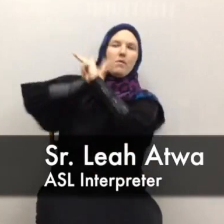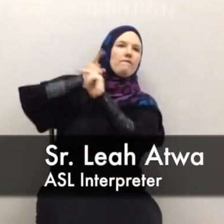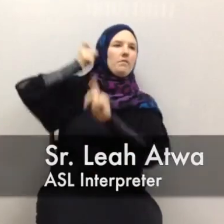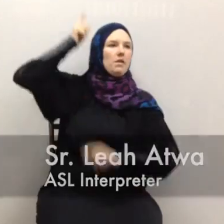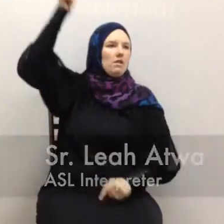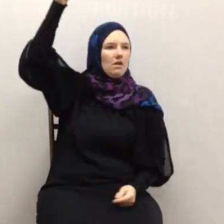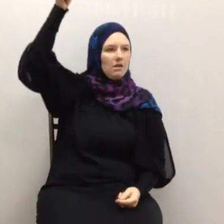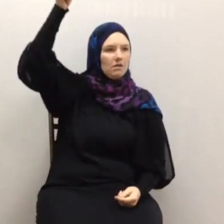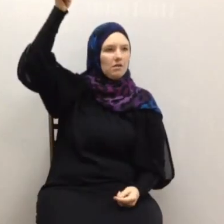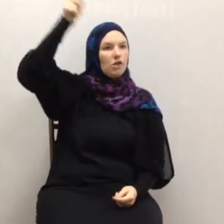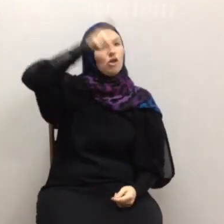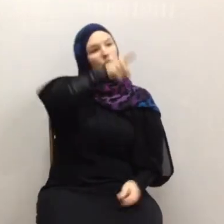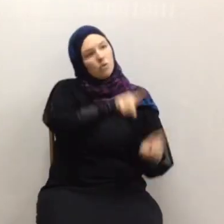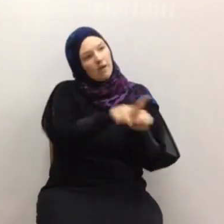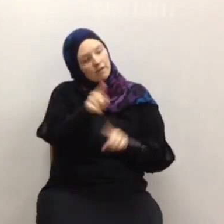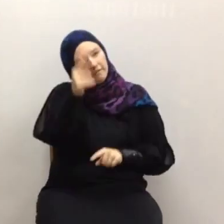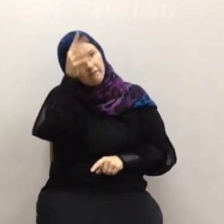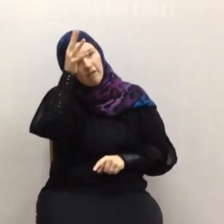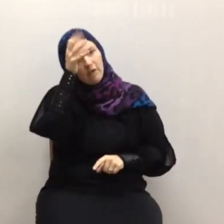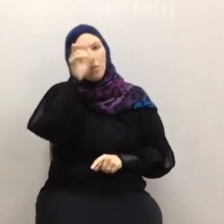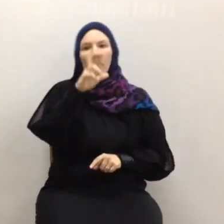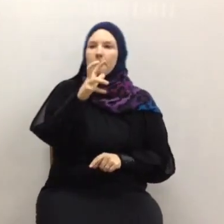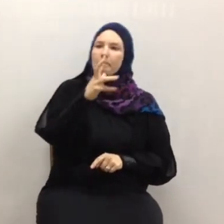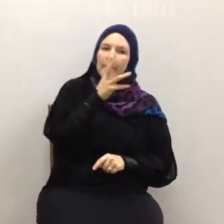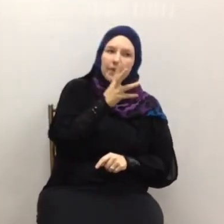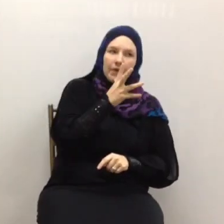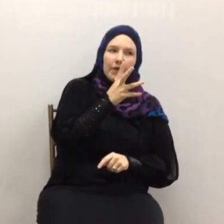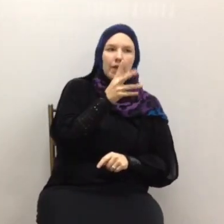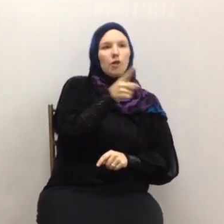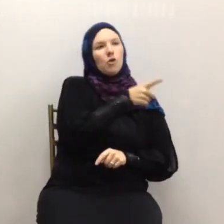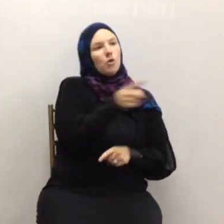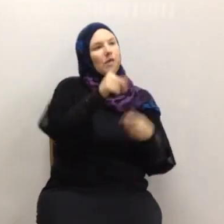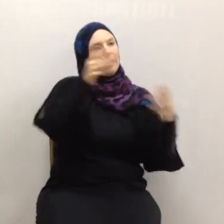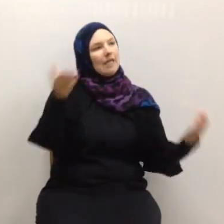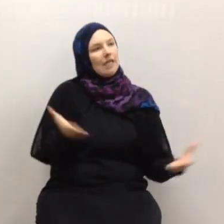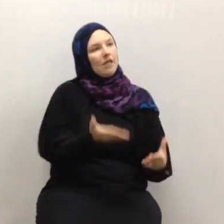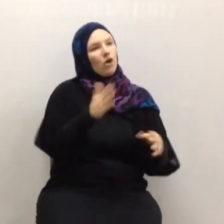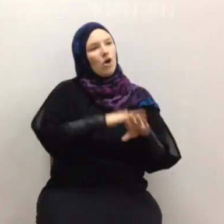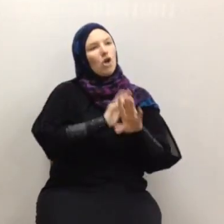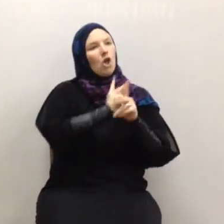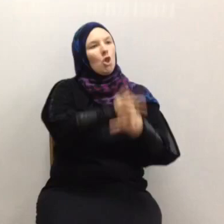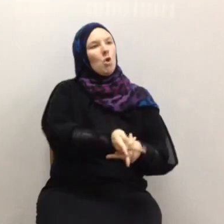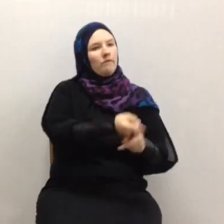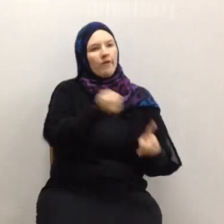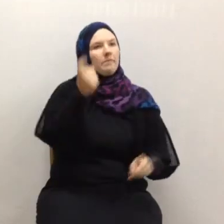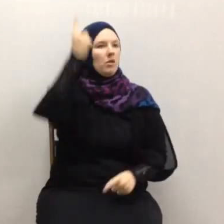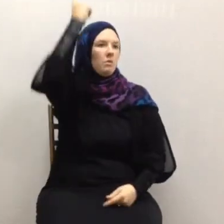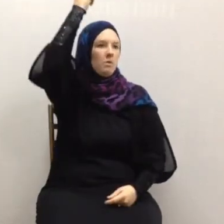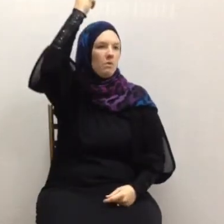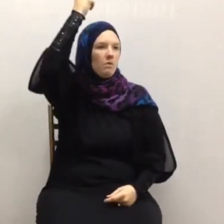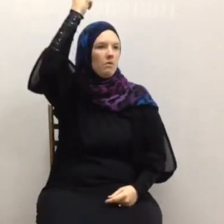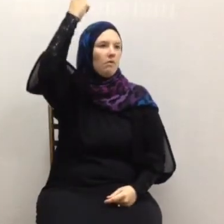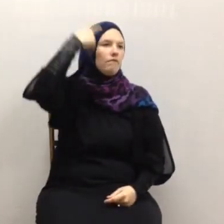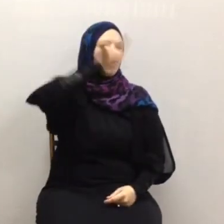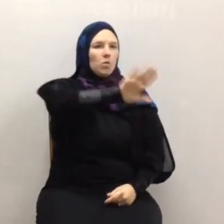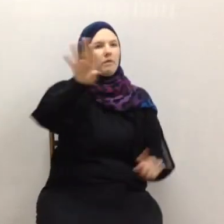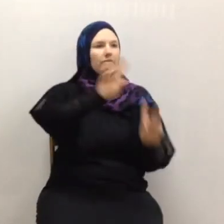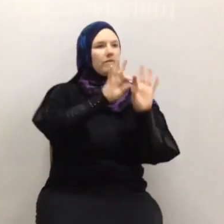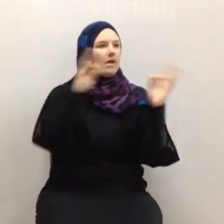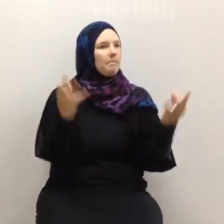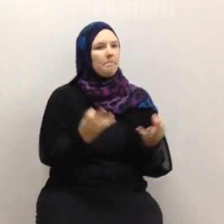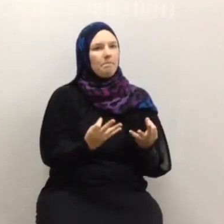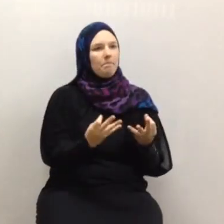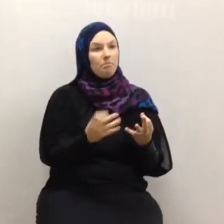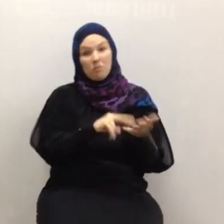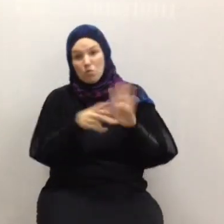mother, you are here on a loan from Allah for your family. When the loan terms over,